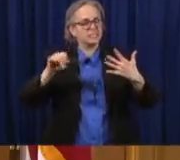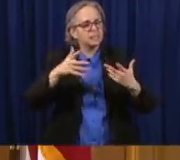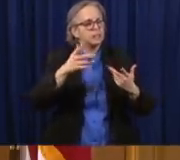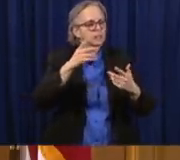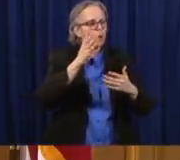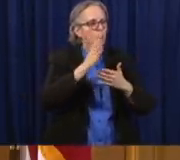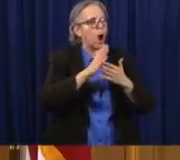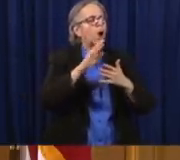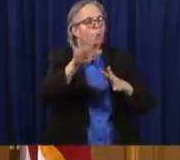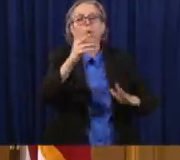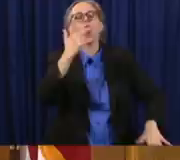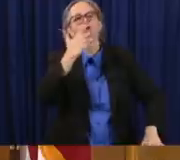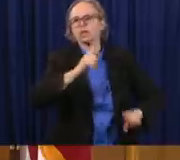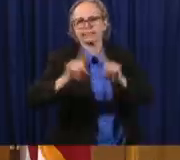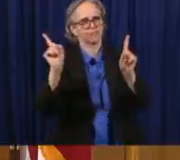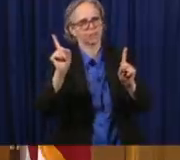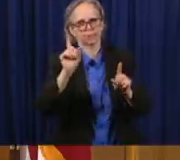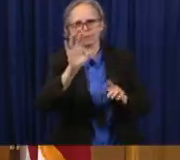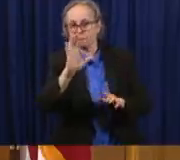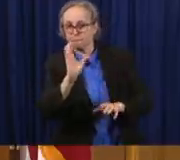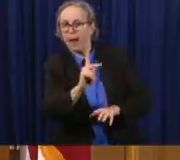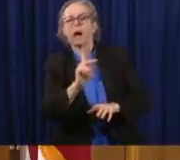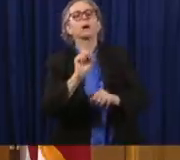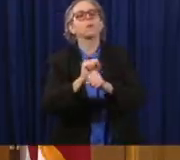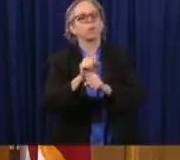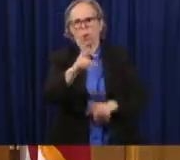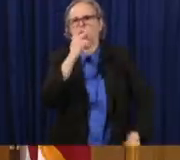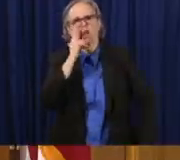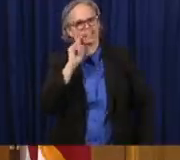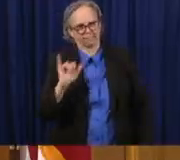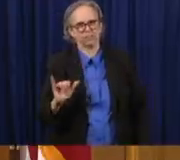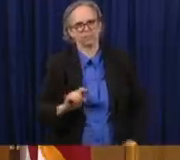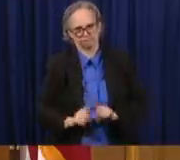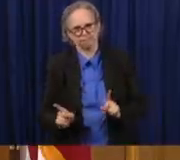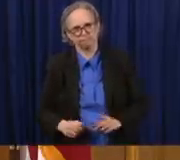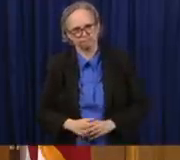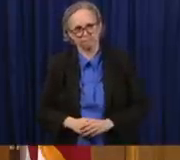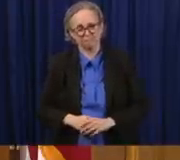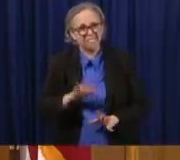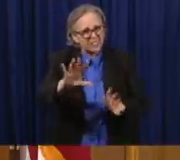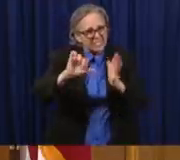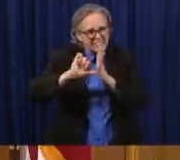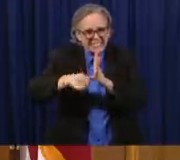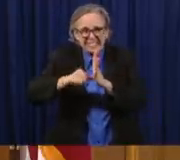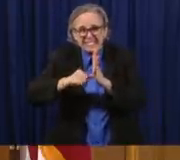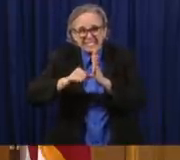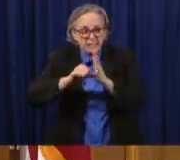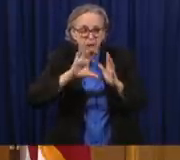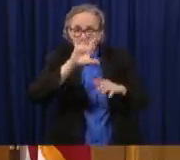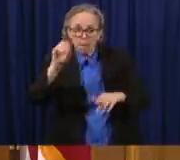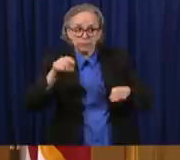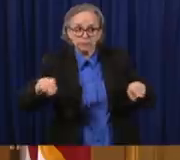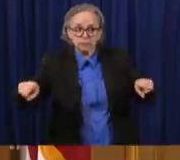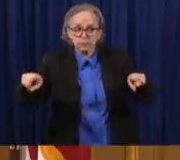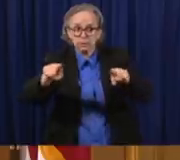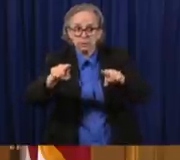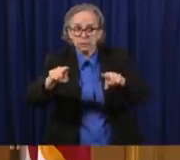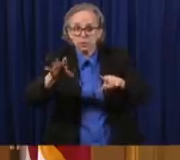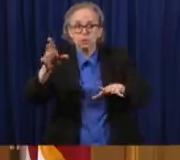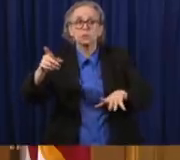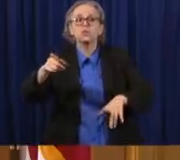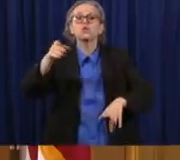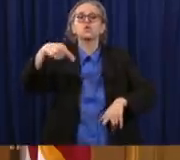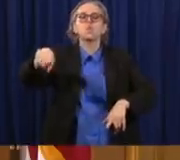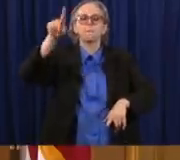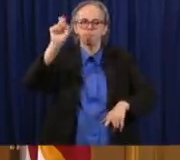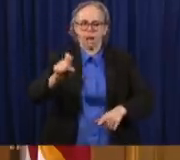for the companies to come back, we want to make sure that they're able to assure this for their employees and for those